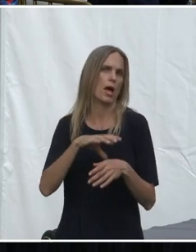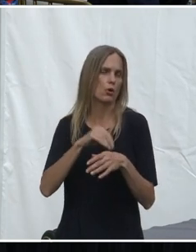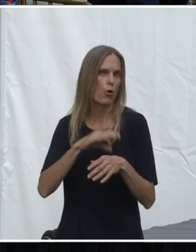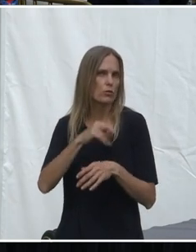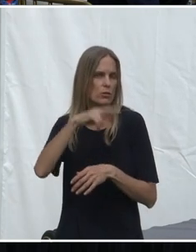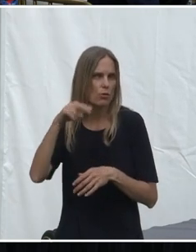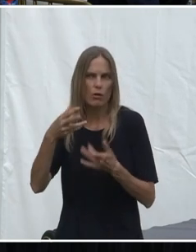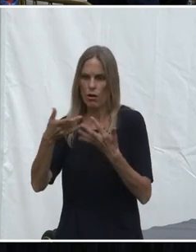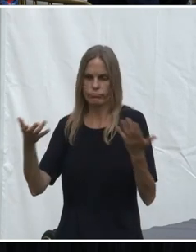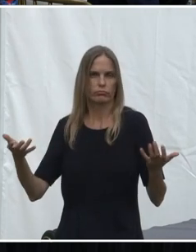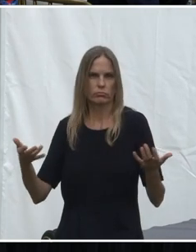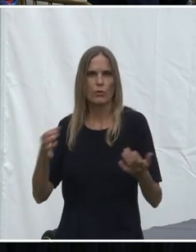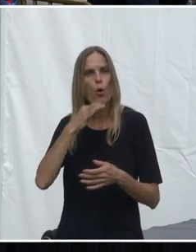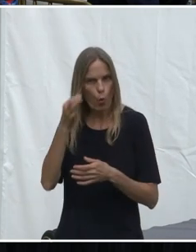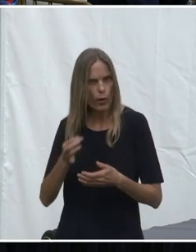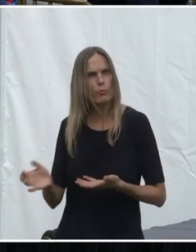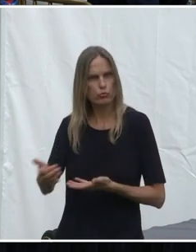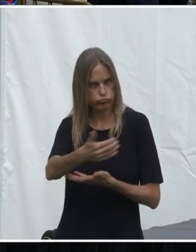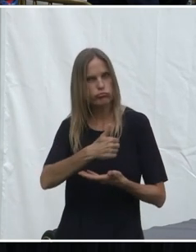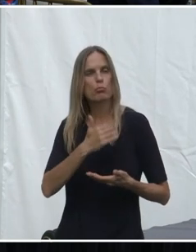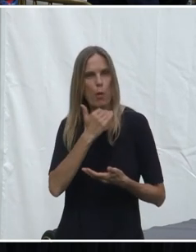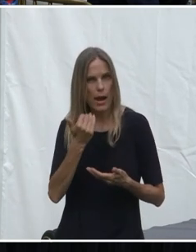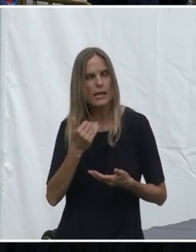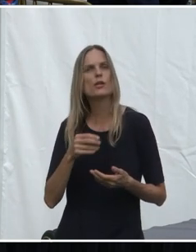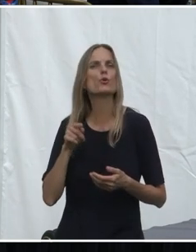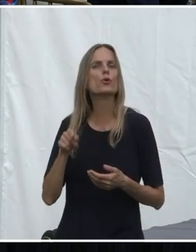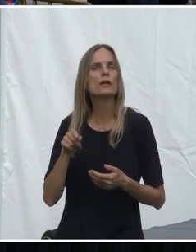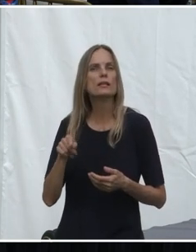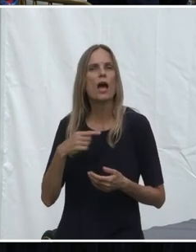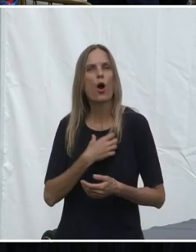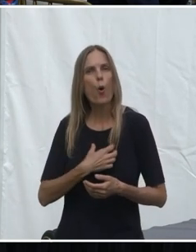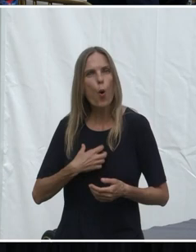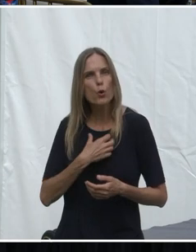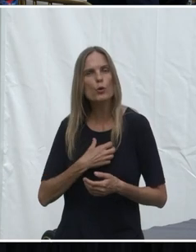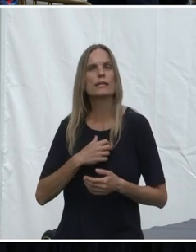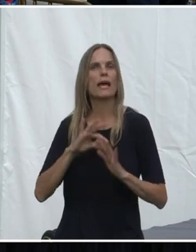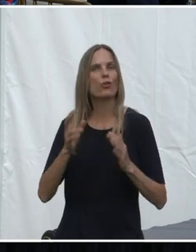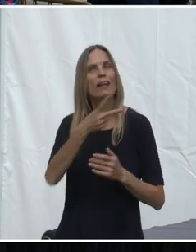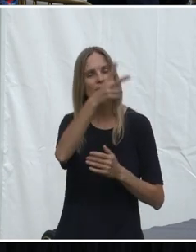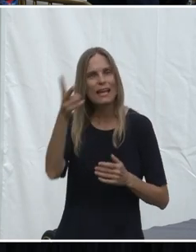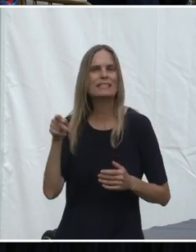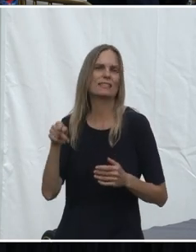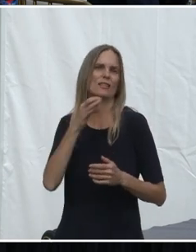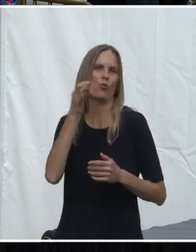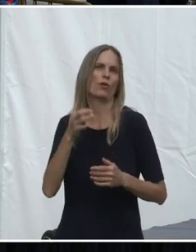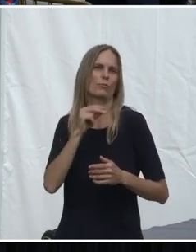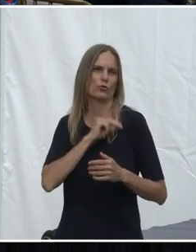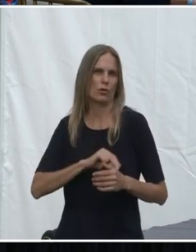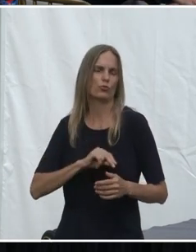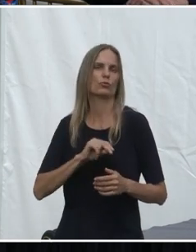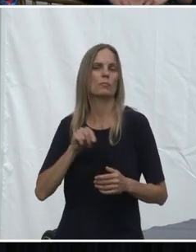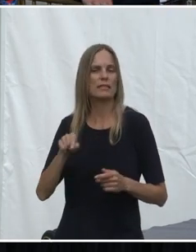as well. And it's crucial that governments actually use that experience to develop their